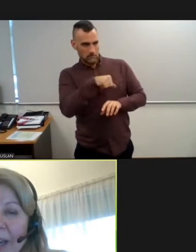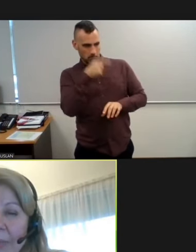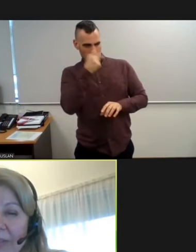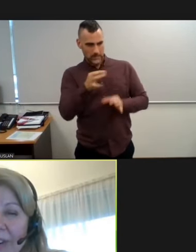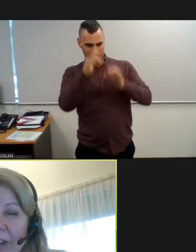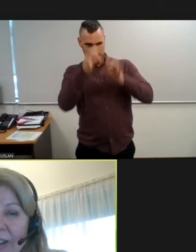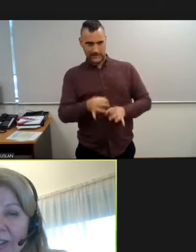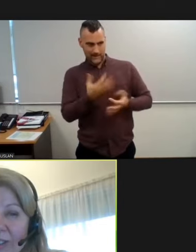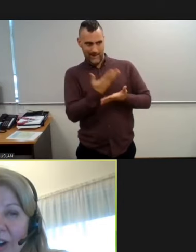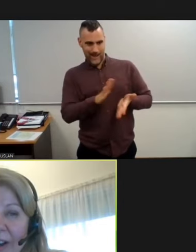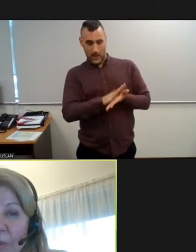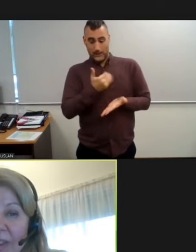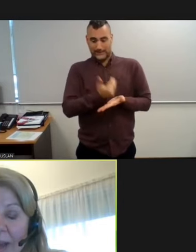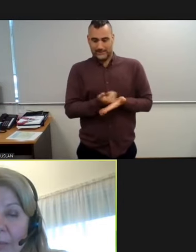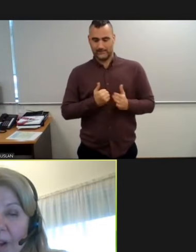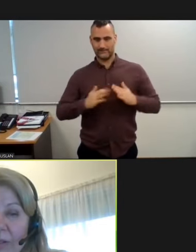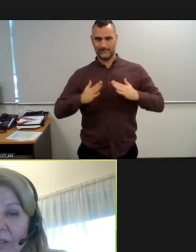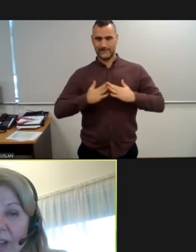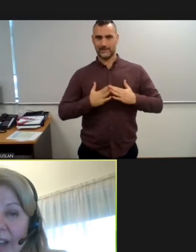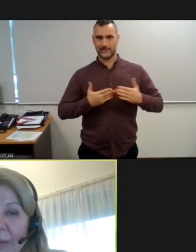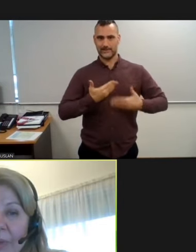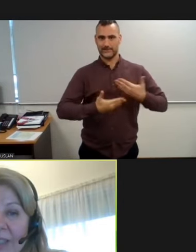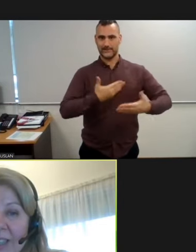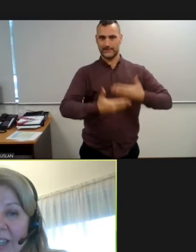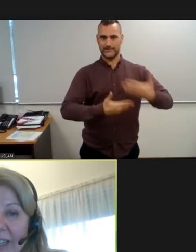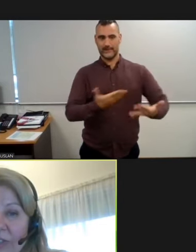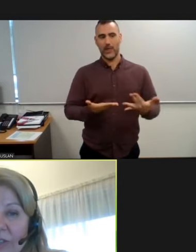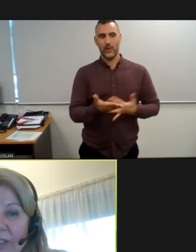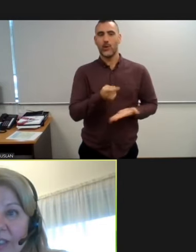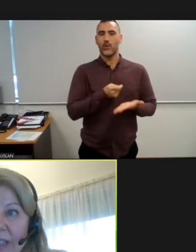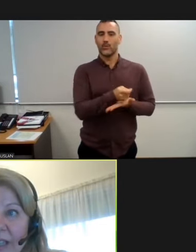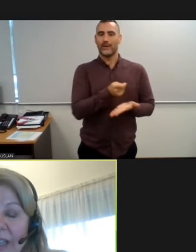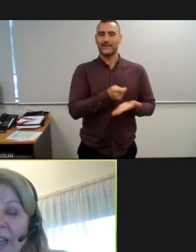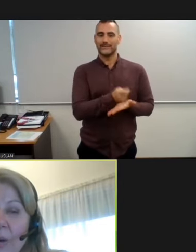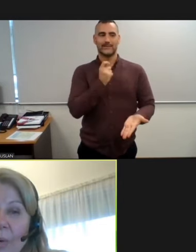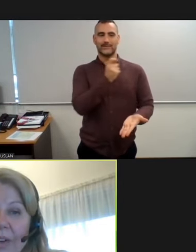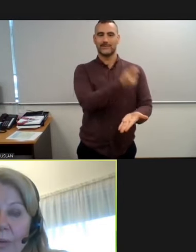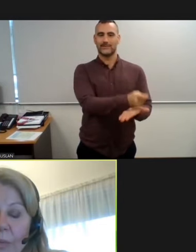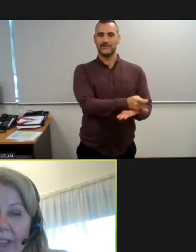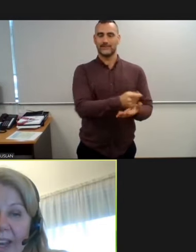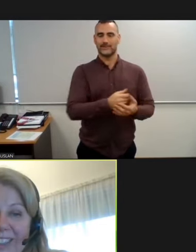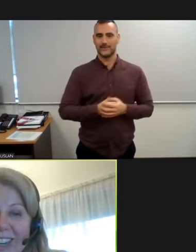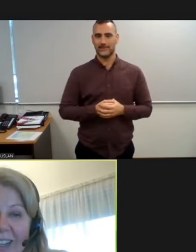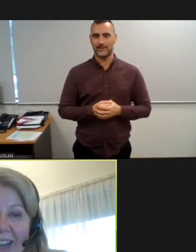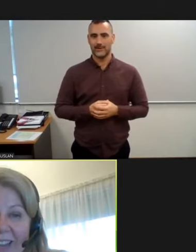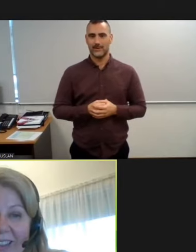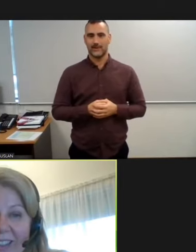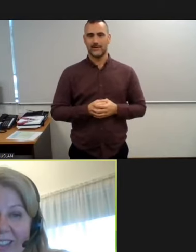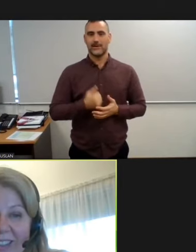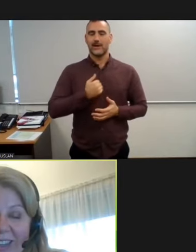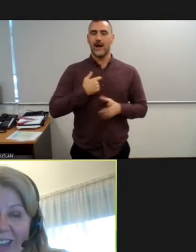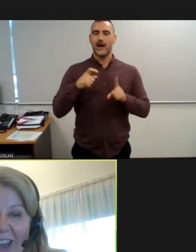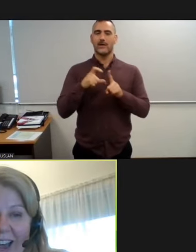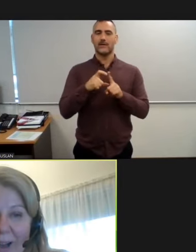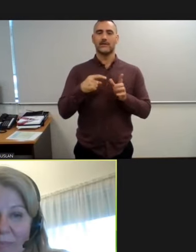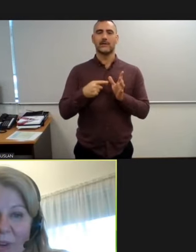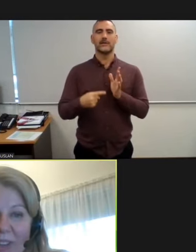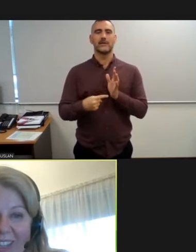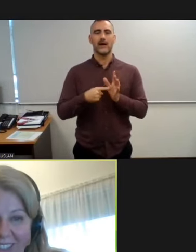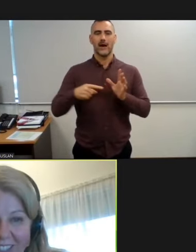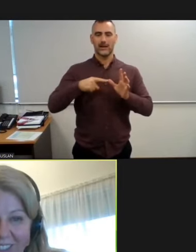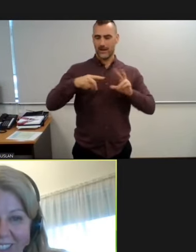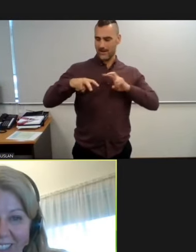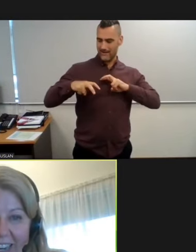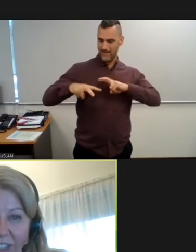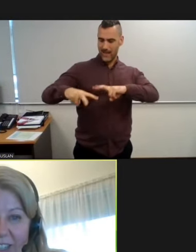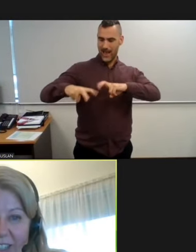So we're keeping a very close eye on what that might look like, and particularly interested in working with our data analytics